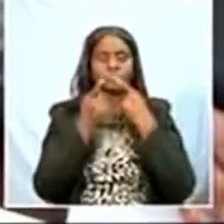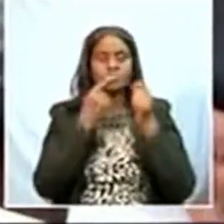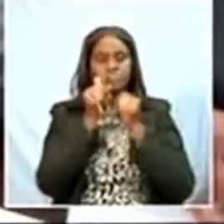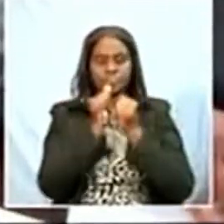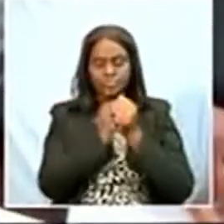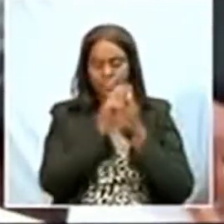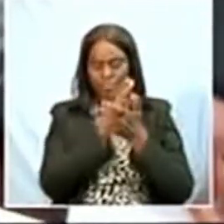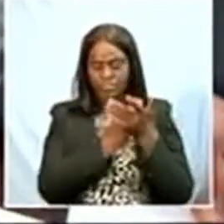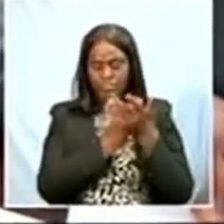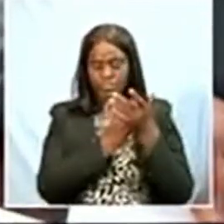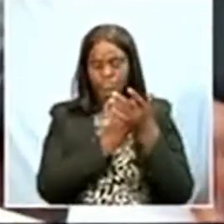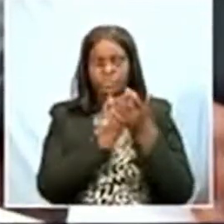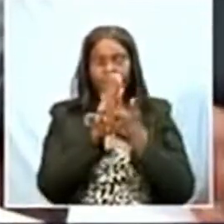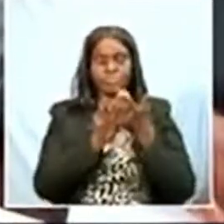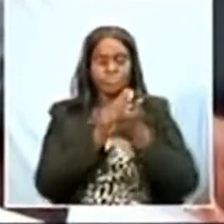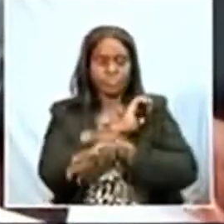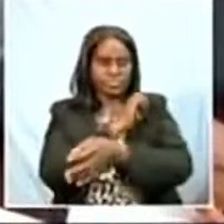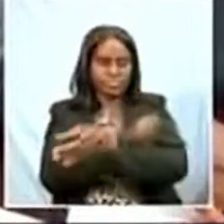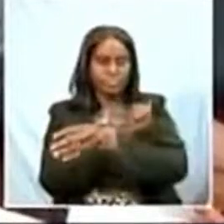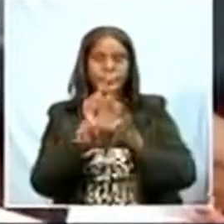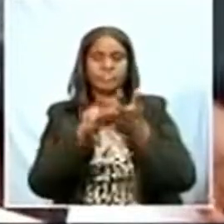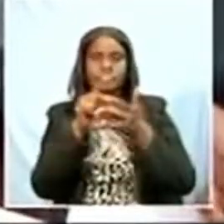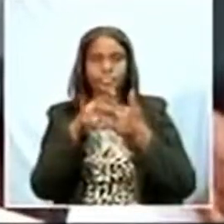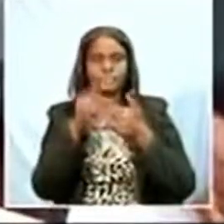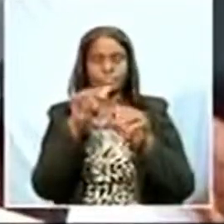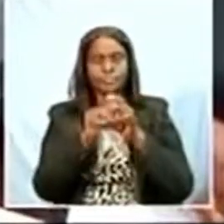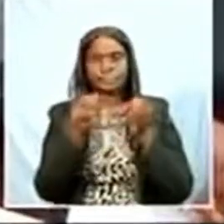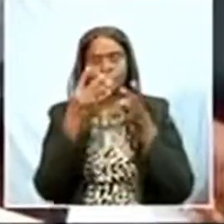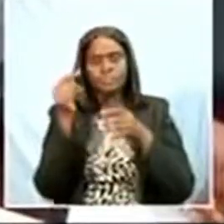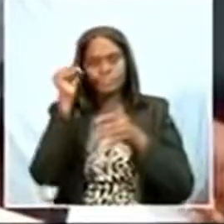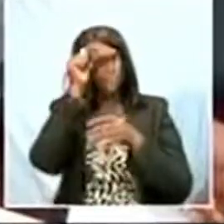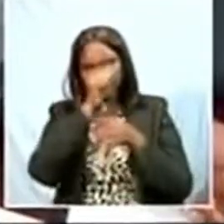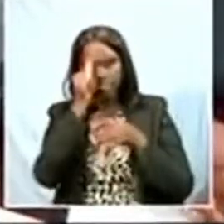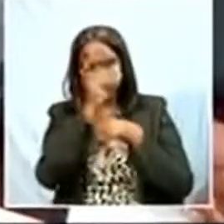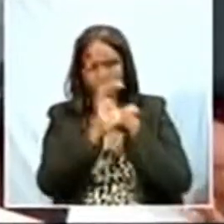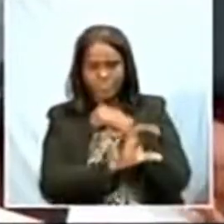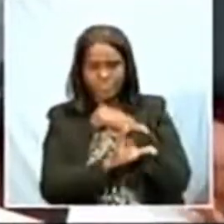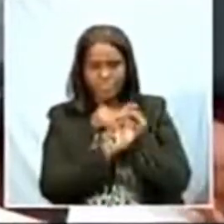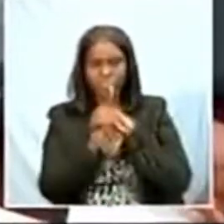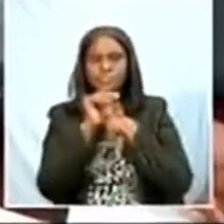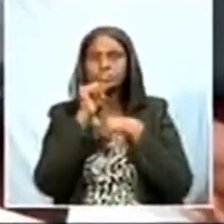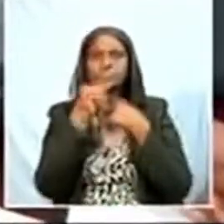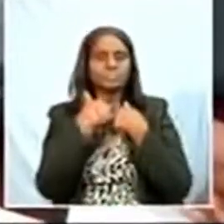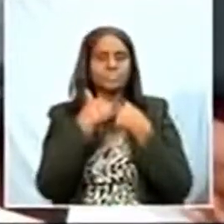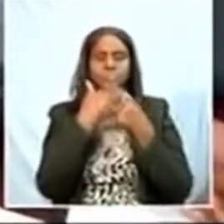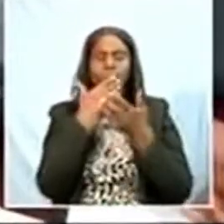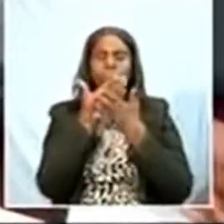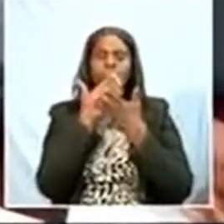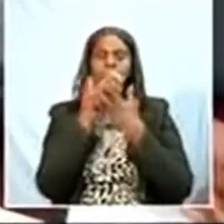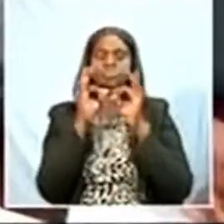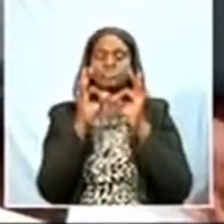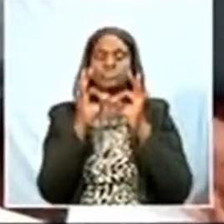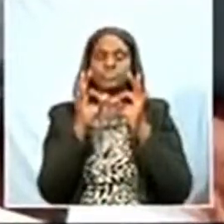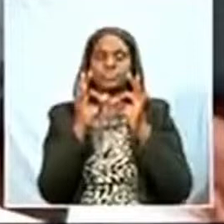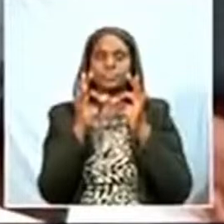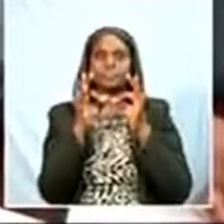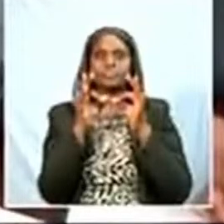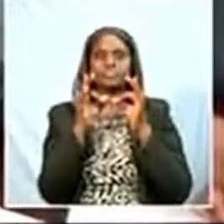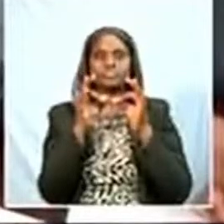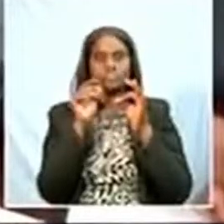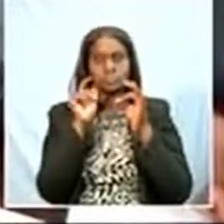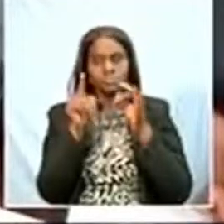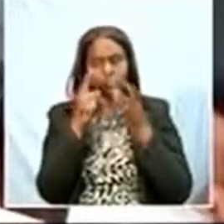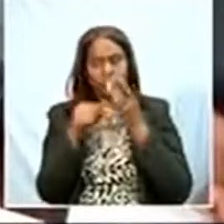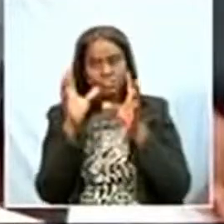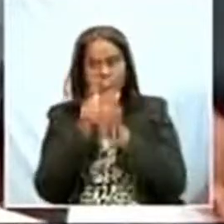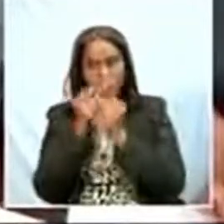certain empowerment programs in many African countries seem not to have been so effective. The part which was